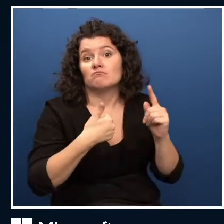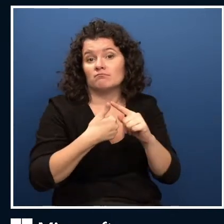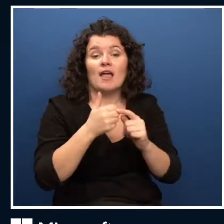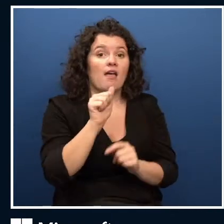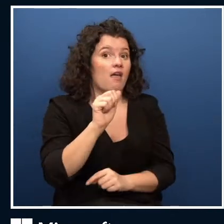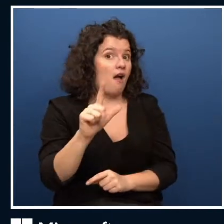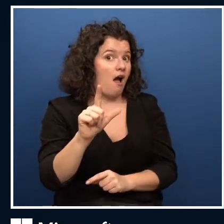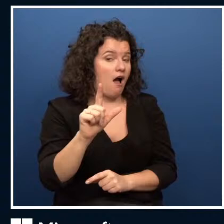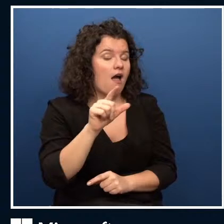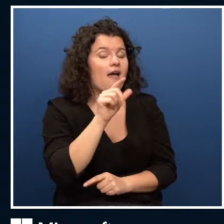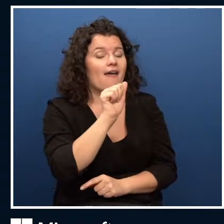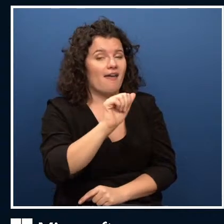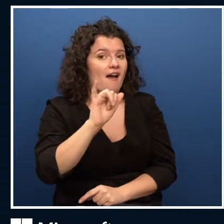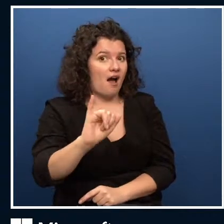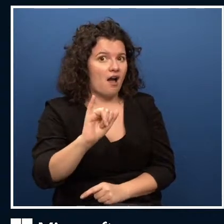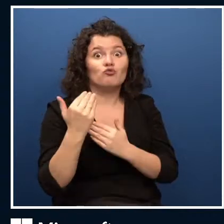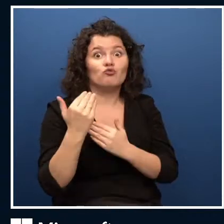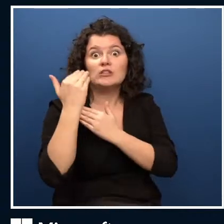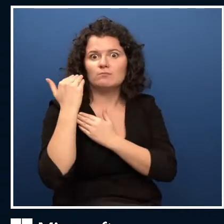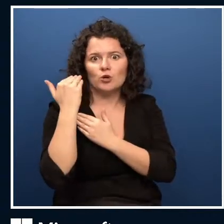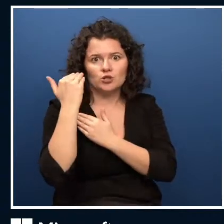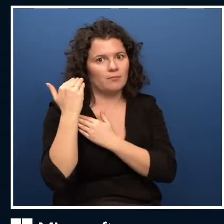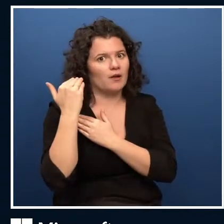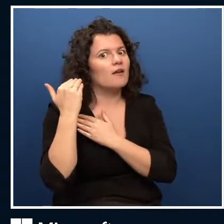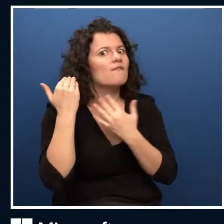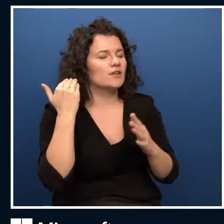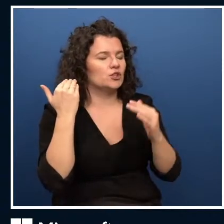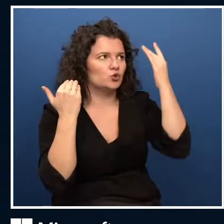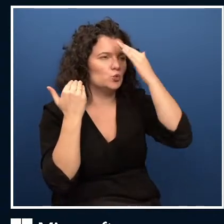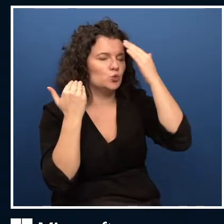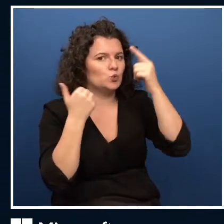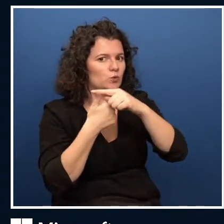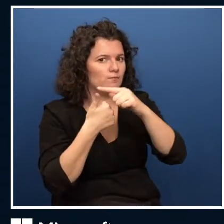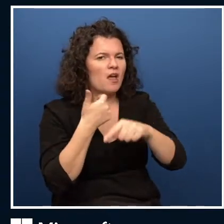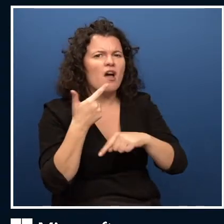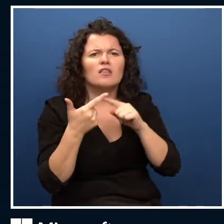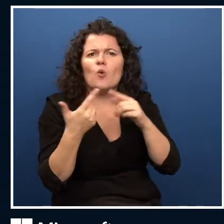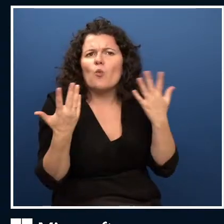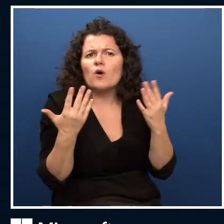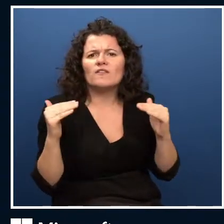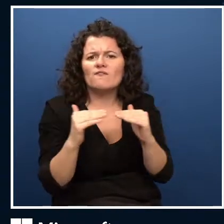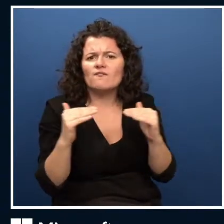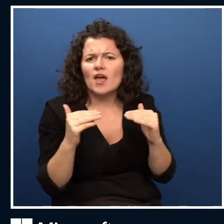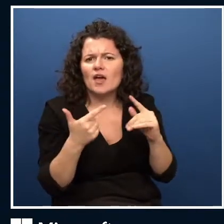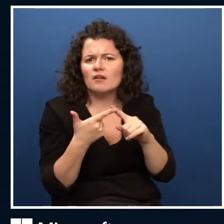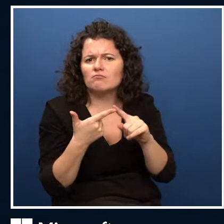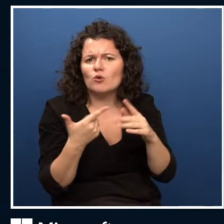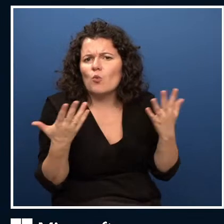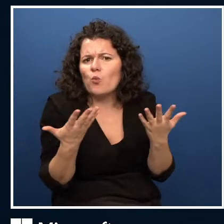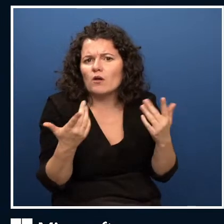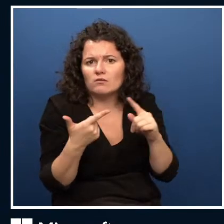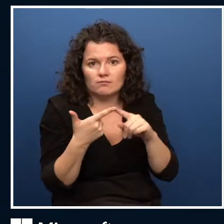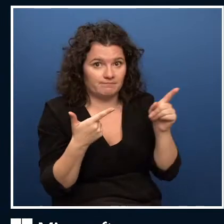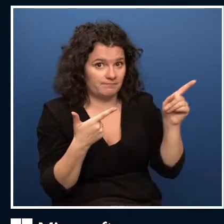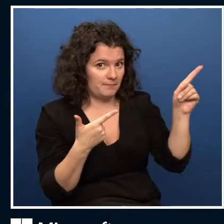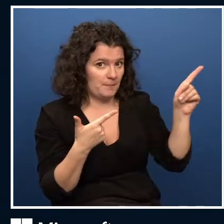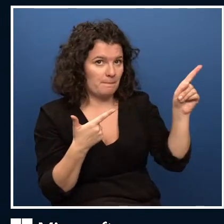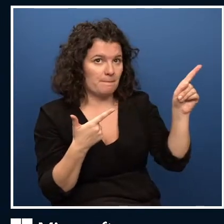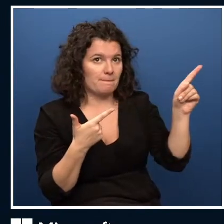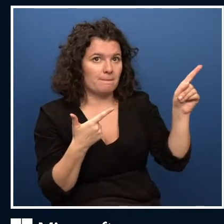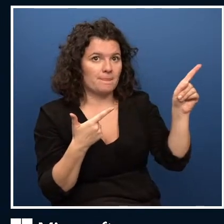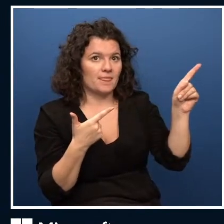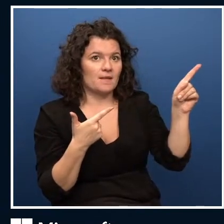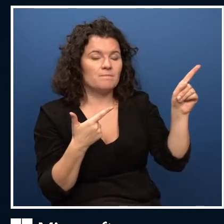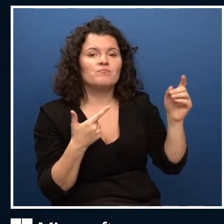go on a bit about what is fairness. The speaker, the talk just before me covered a bit